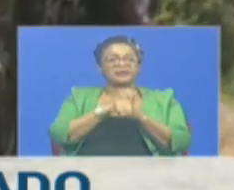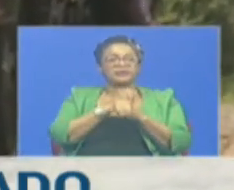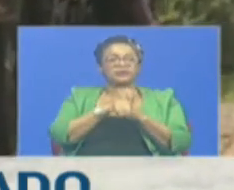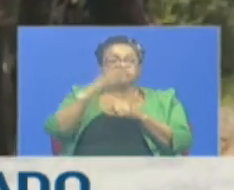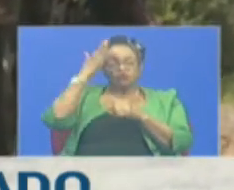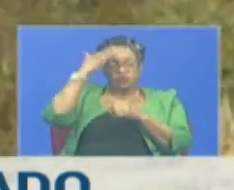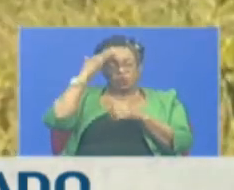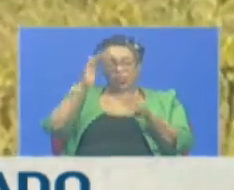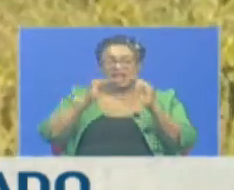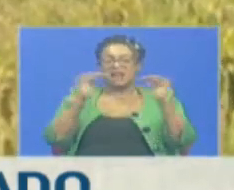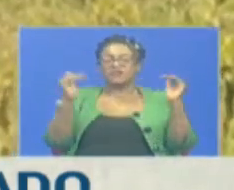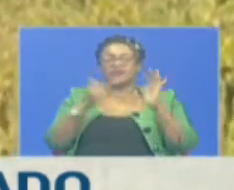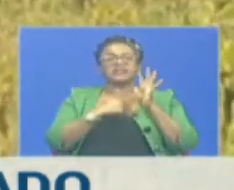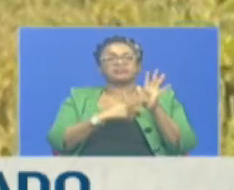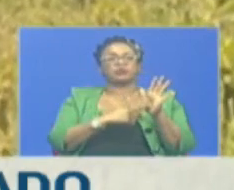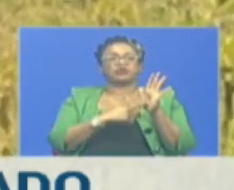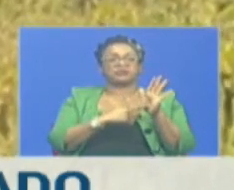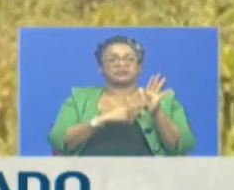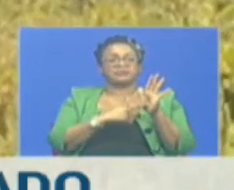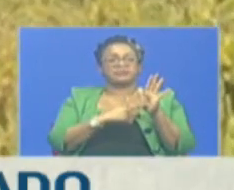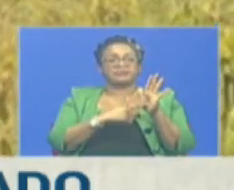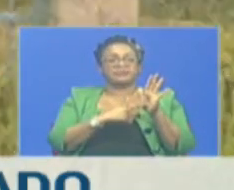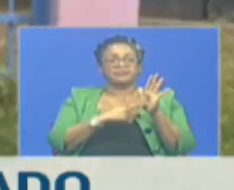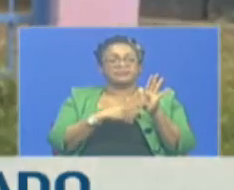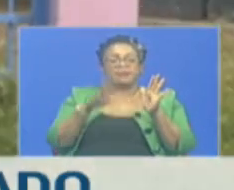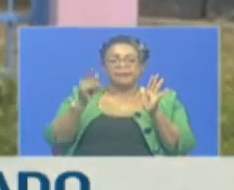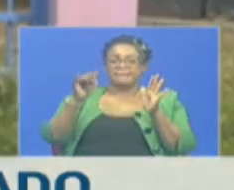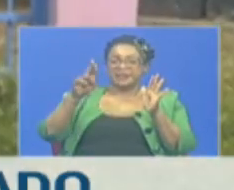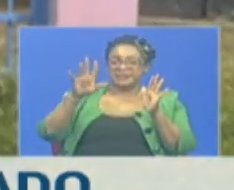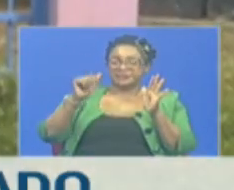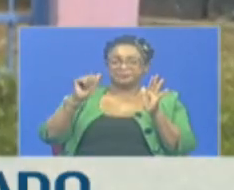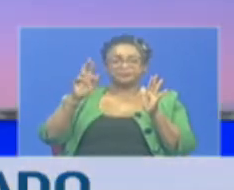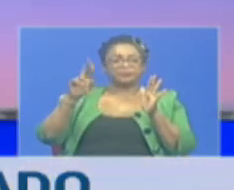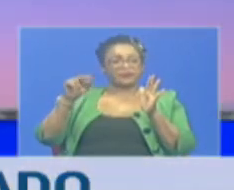of exposure. Brenda Wanga, NTV.